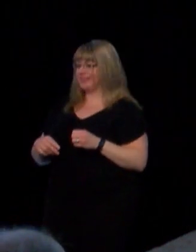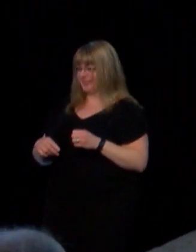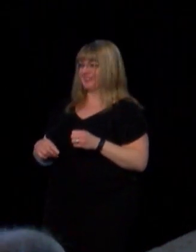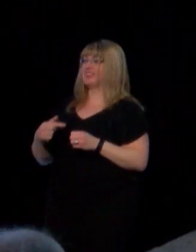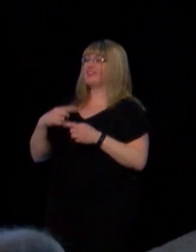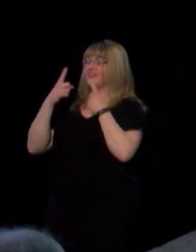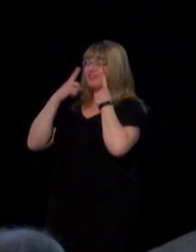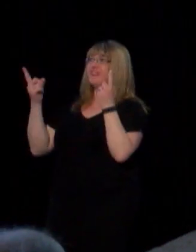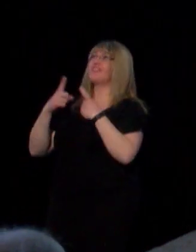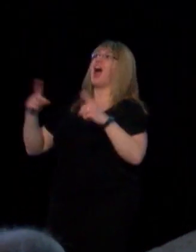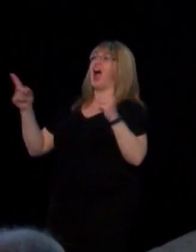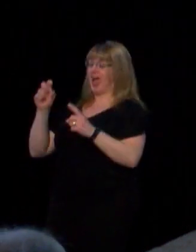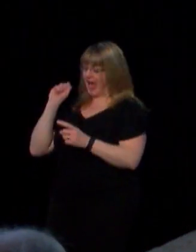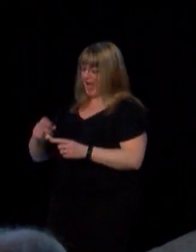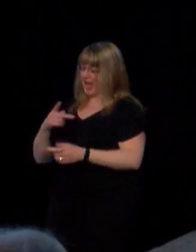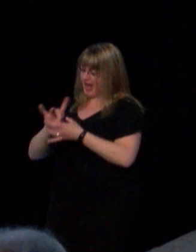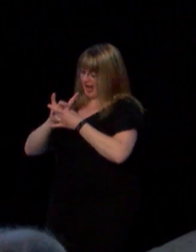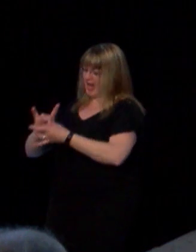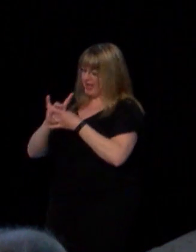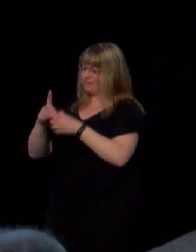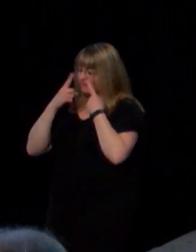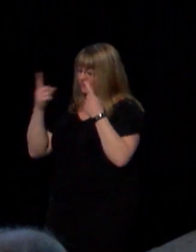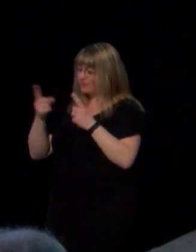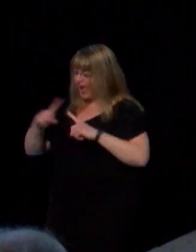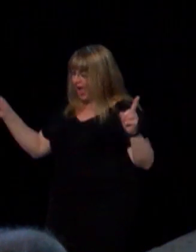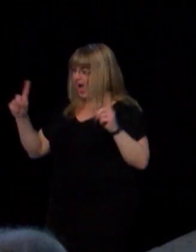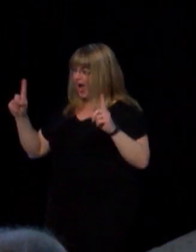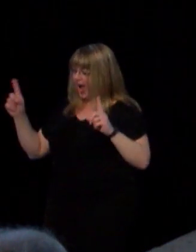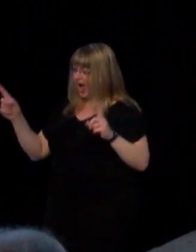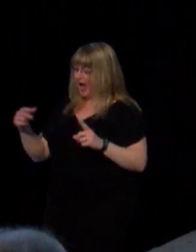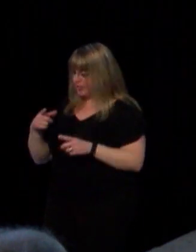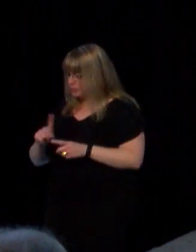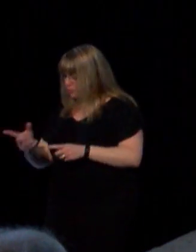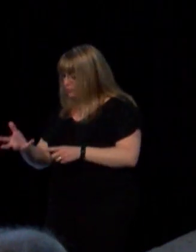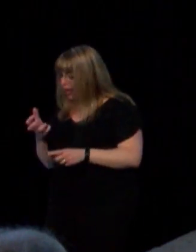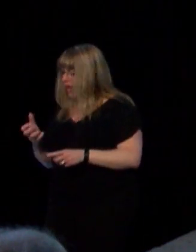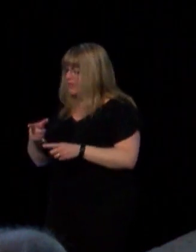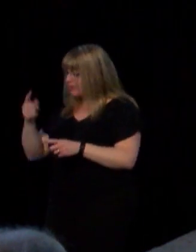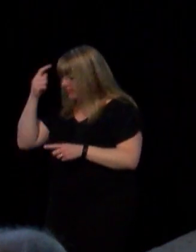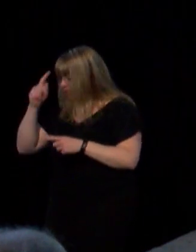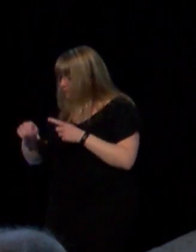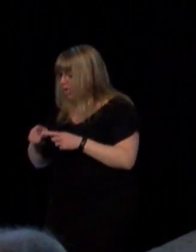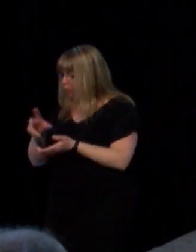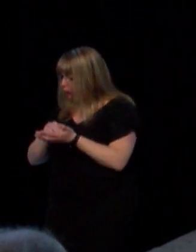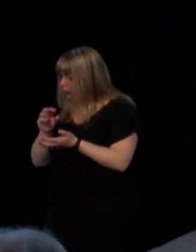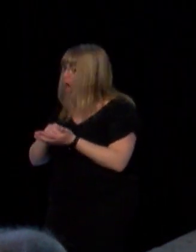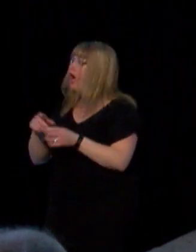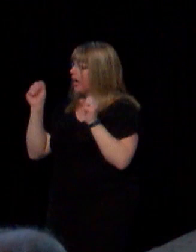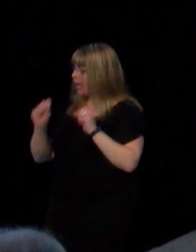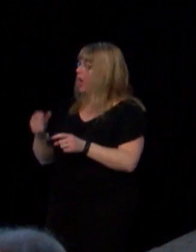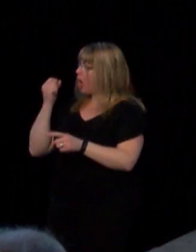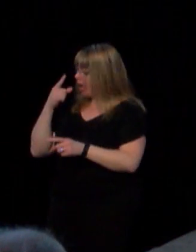I was finally able to connect with my son and know what he was thinking, what he was learning, what